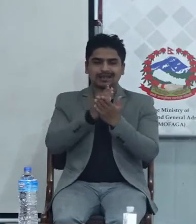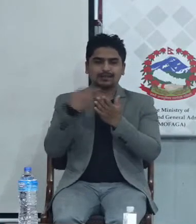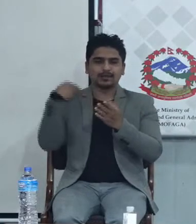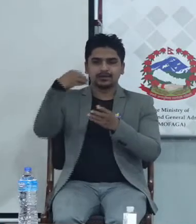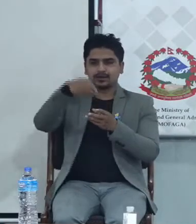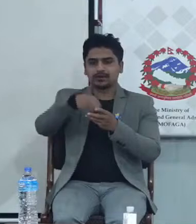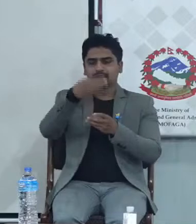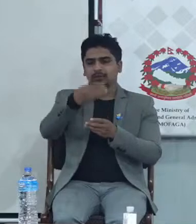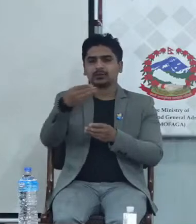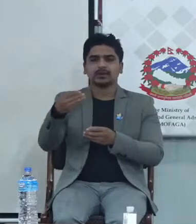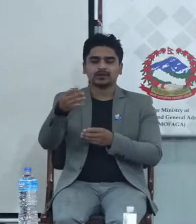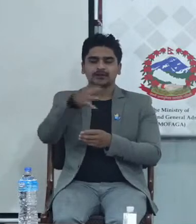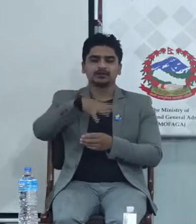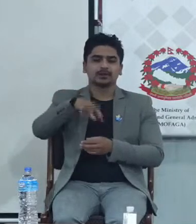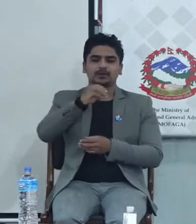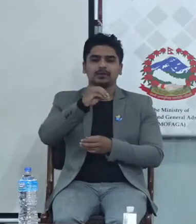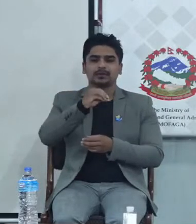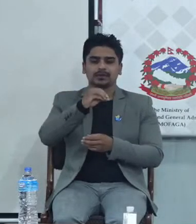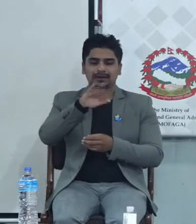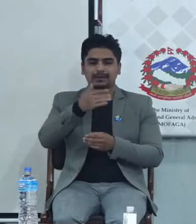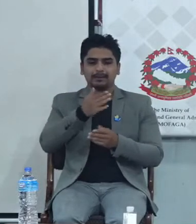greetings.